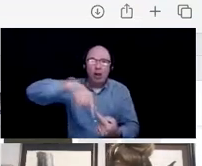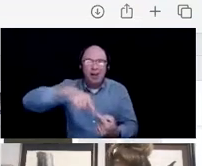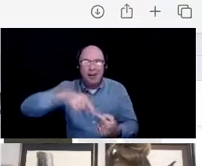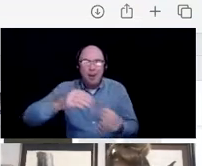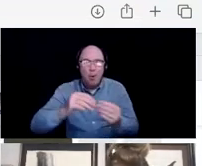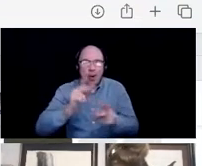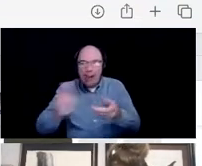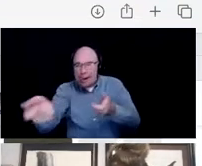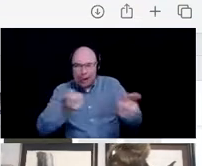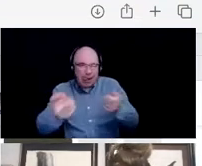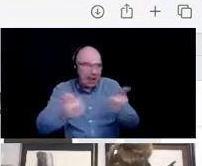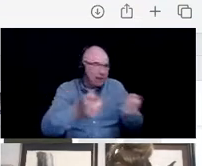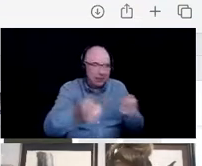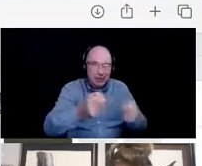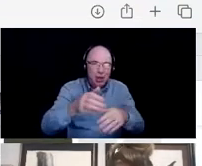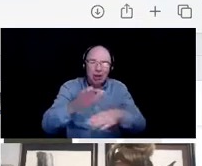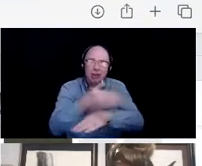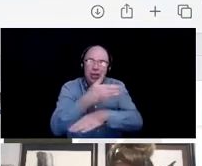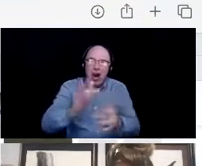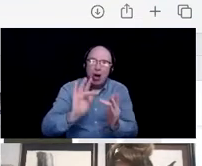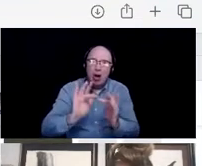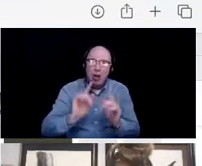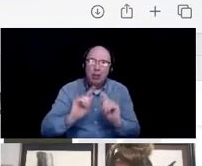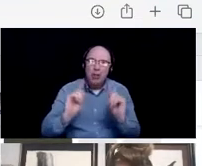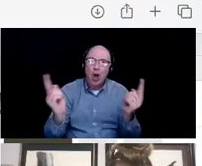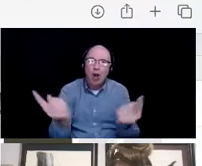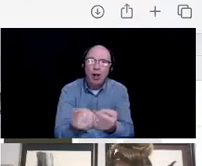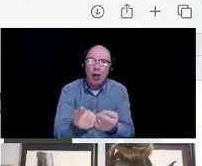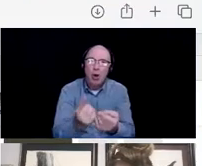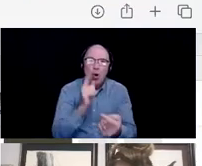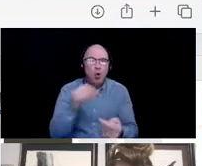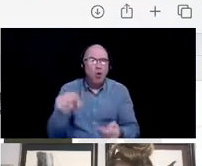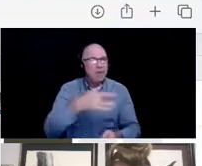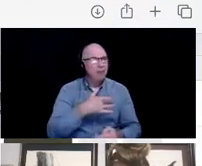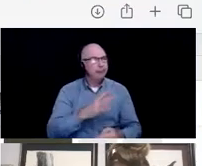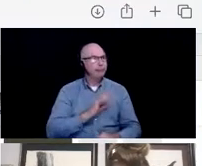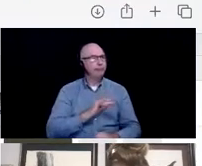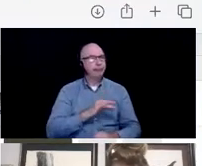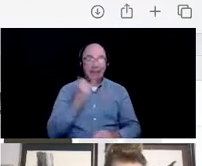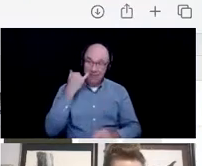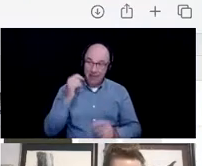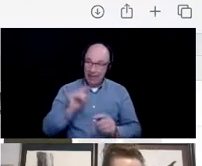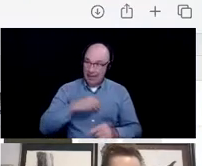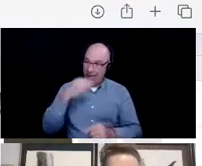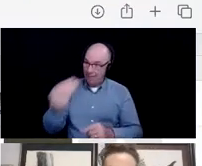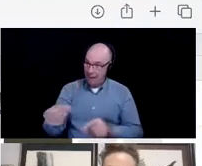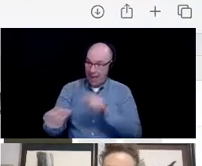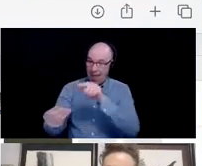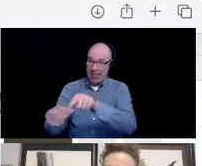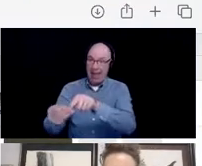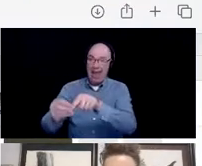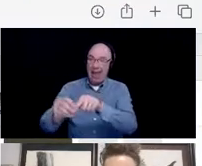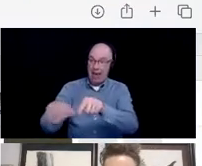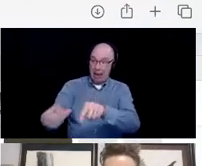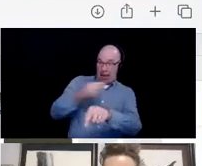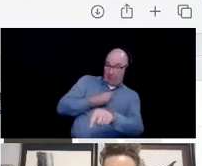circle. And a share circle is people that you would feel totally fine if they shared something, a product with you. You'd